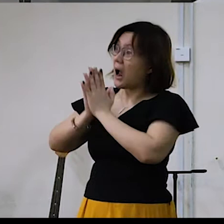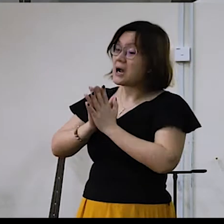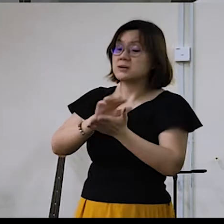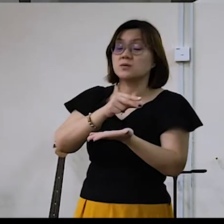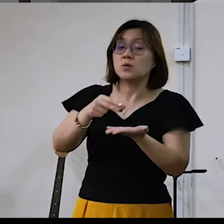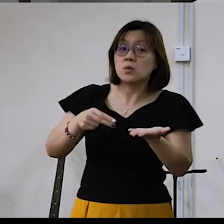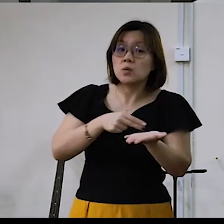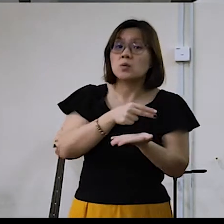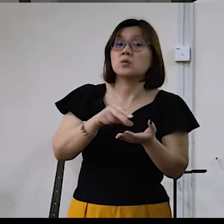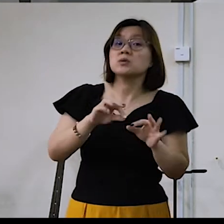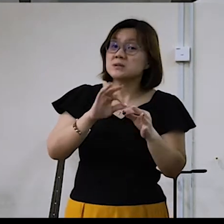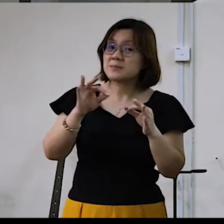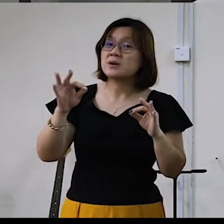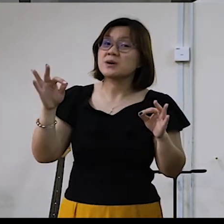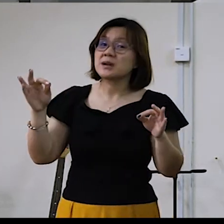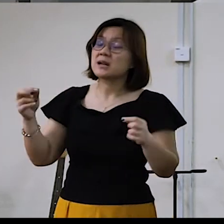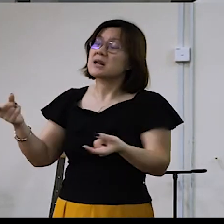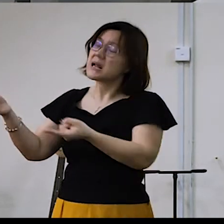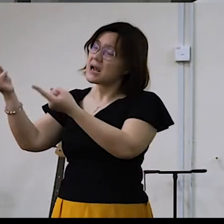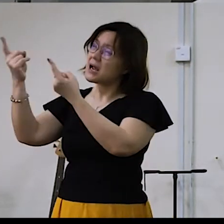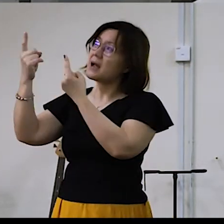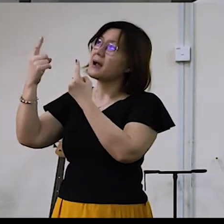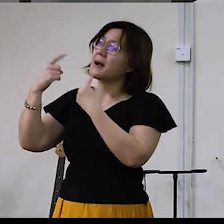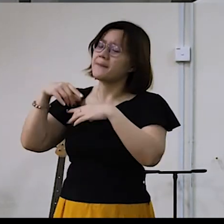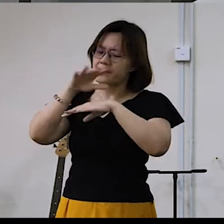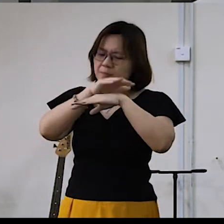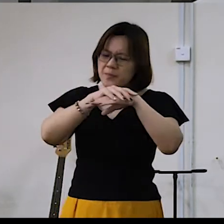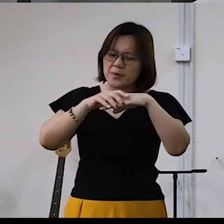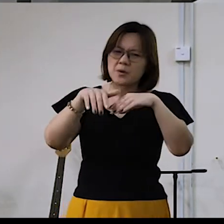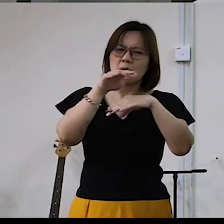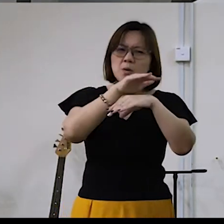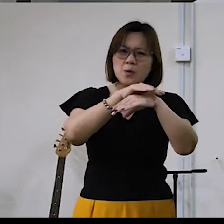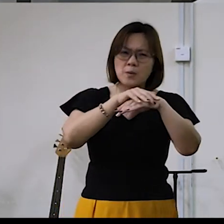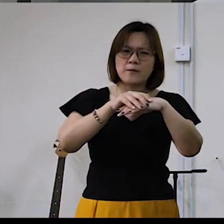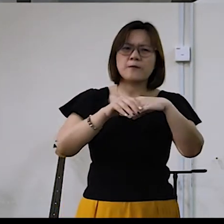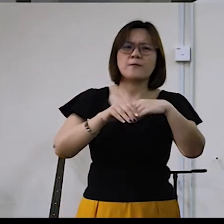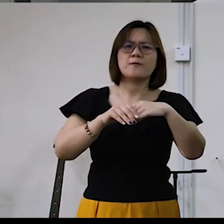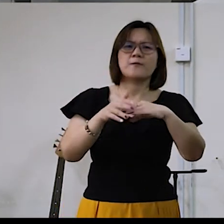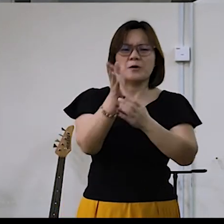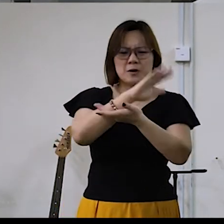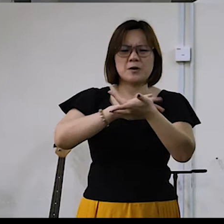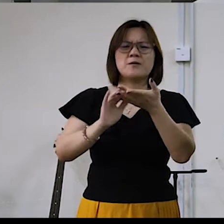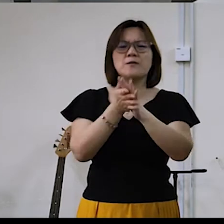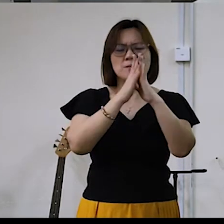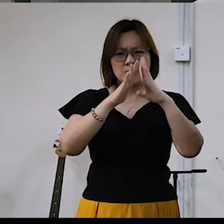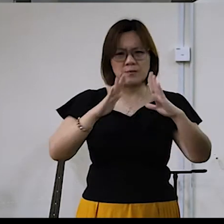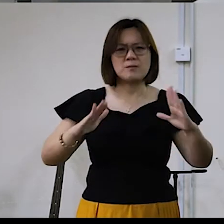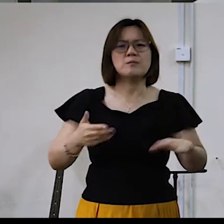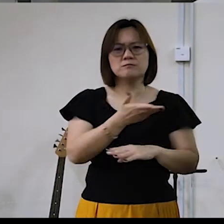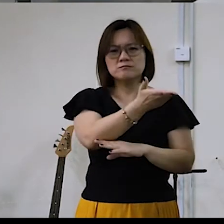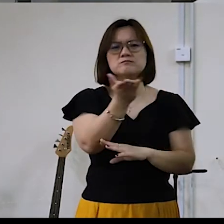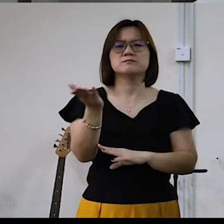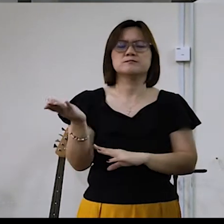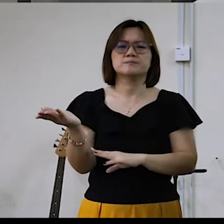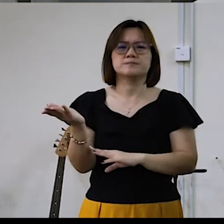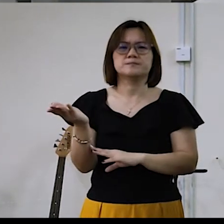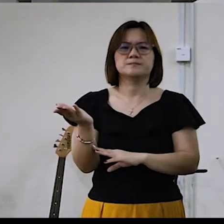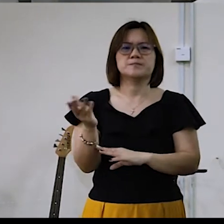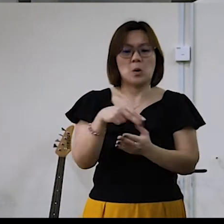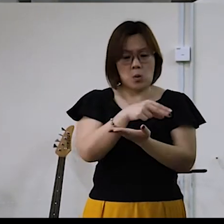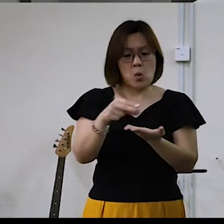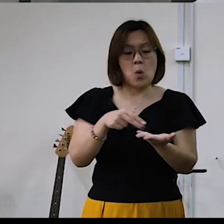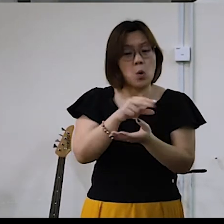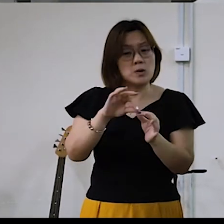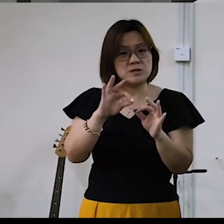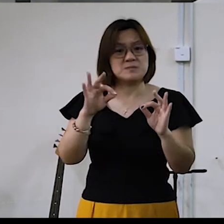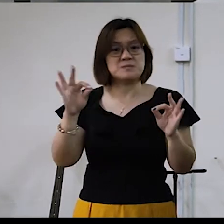not a dove. Holy Spirit is God. Who can say amen? It's the same God, that powerful God, the God